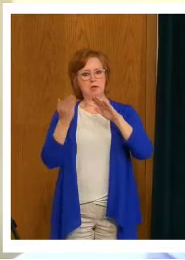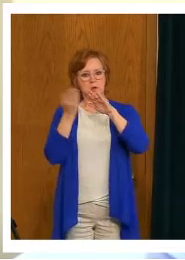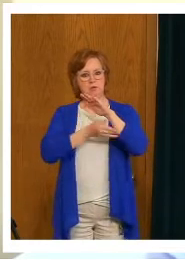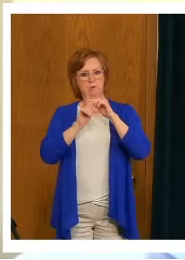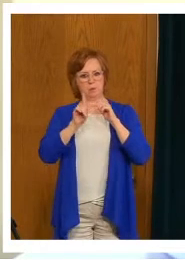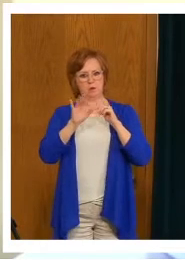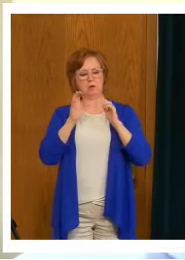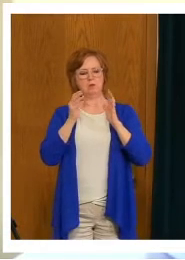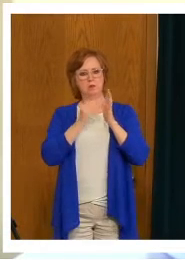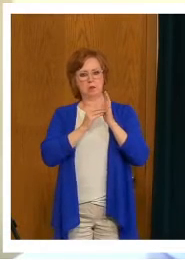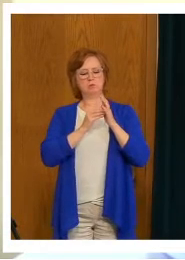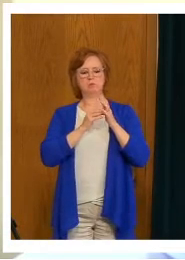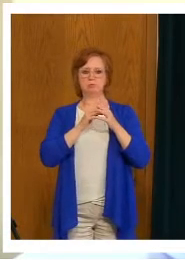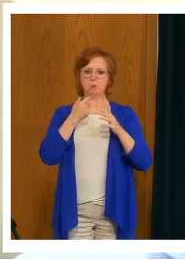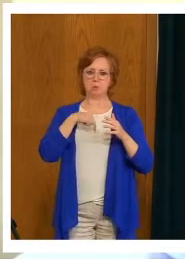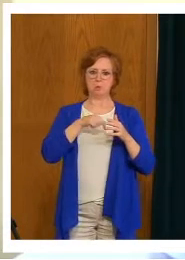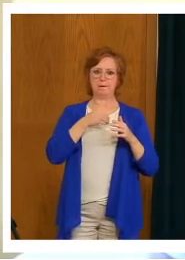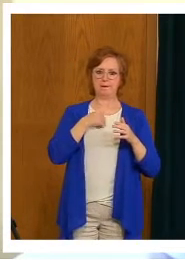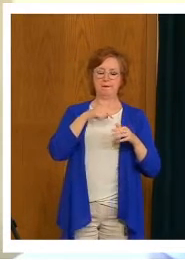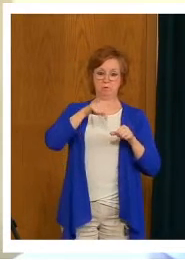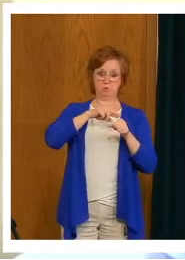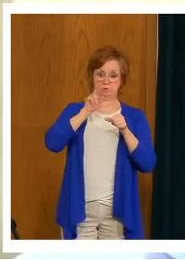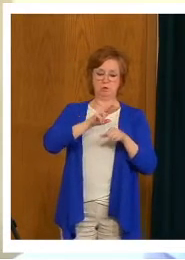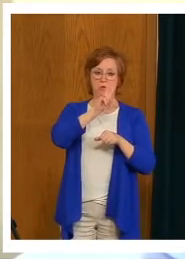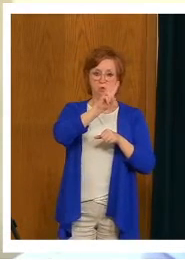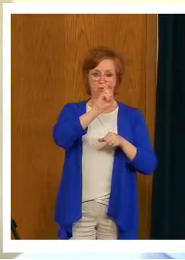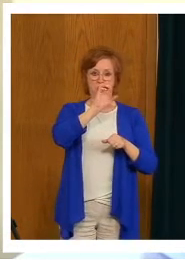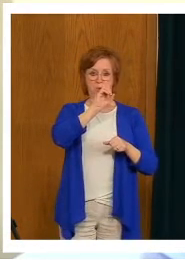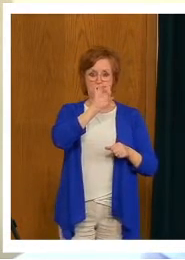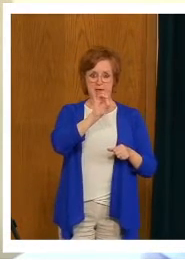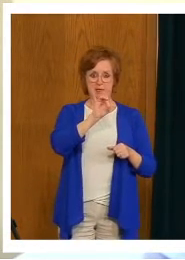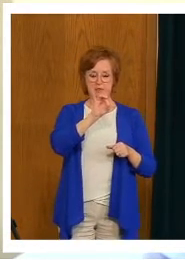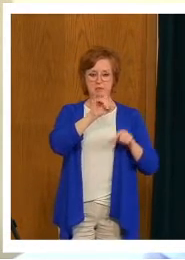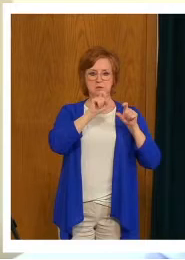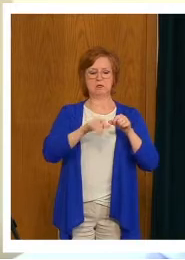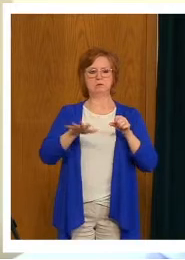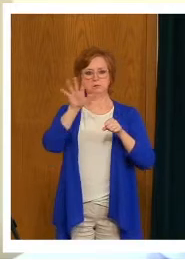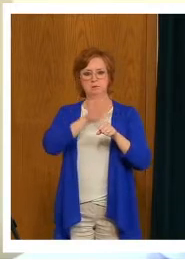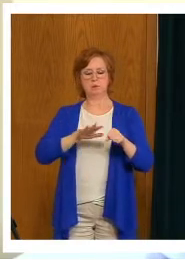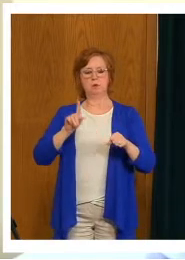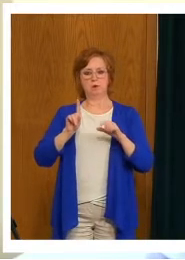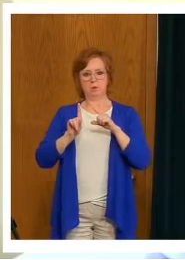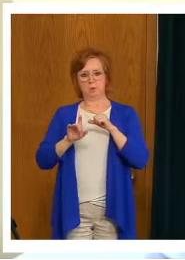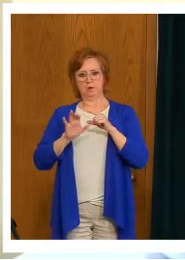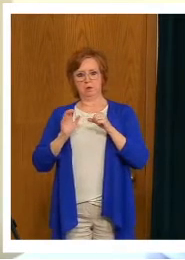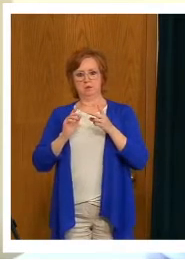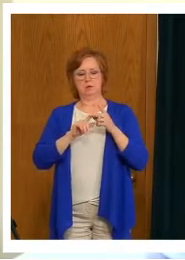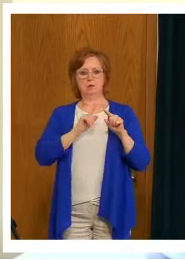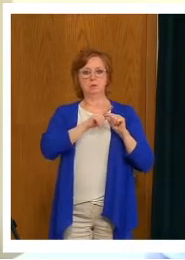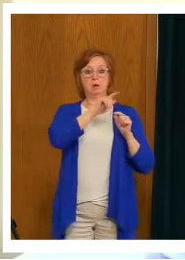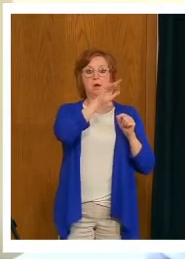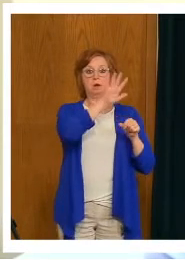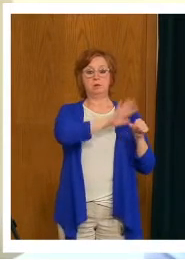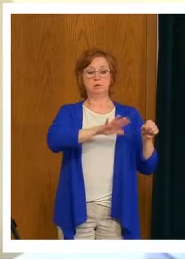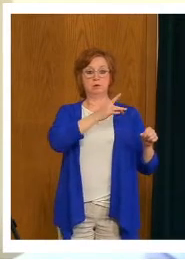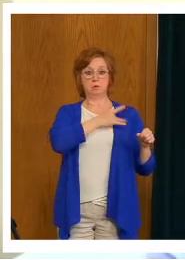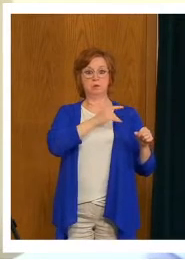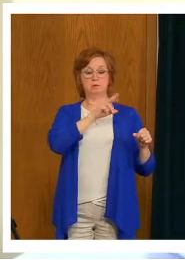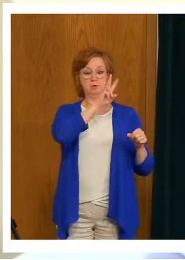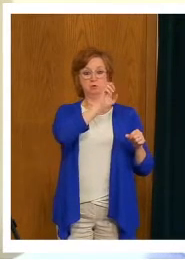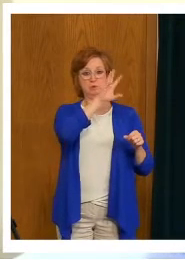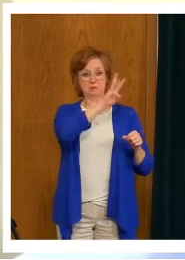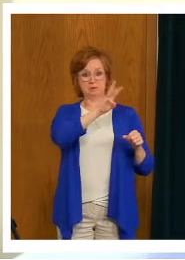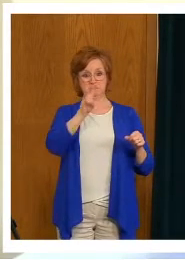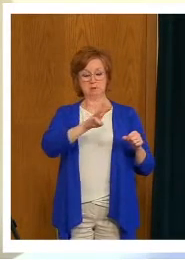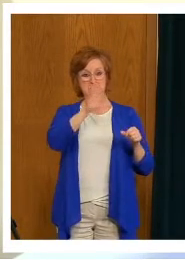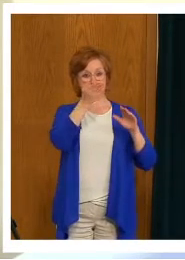acceptable for Regina at 208 tests per 100,000, and provincially our testing rate is 266 per 100,000. So we